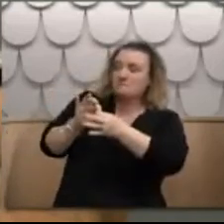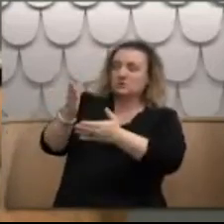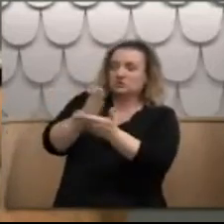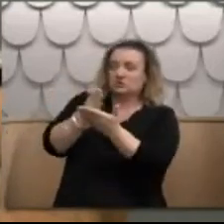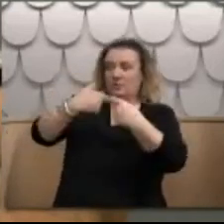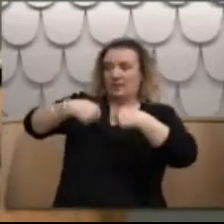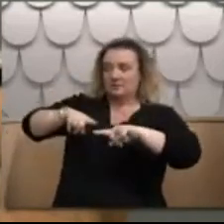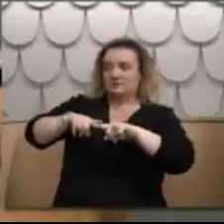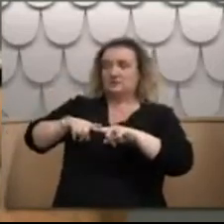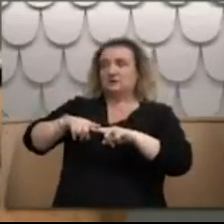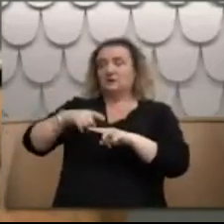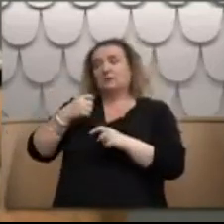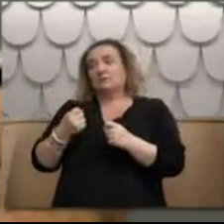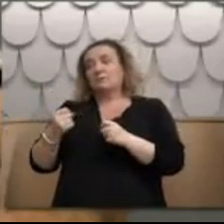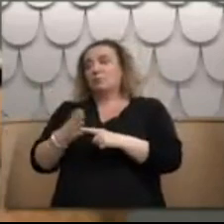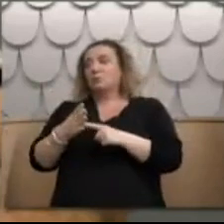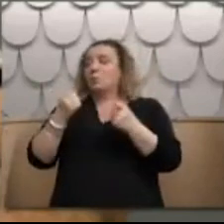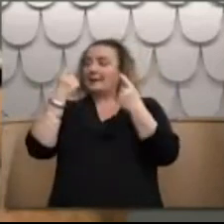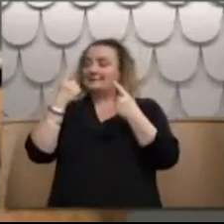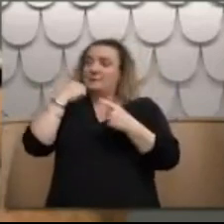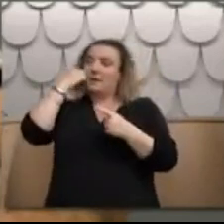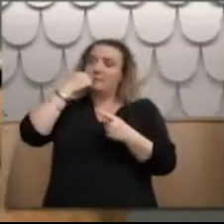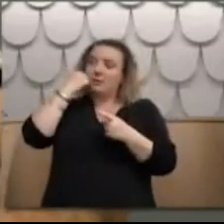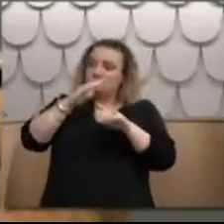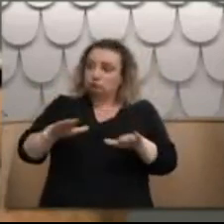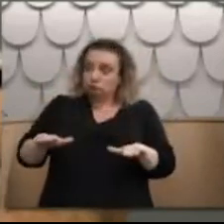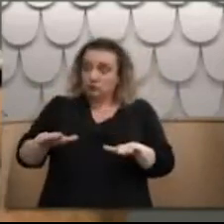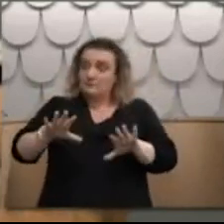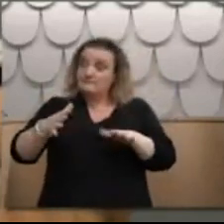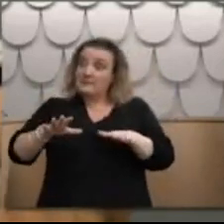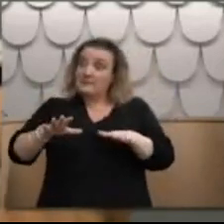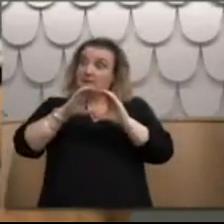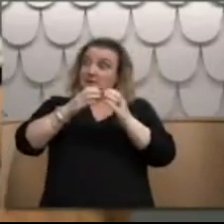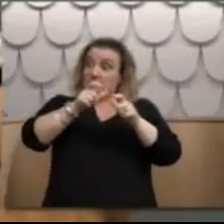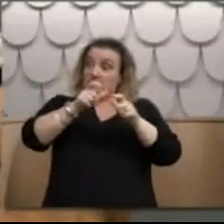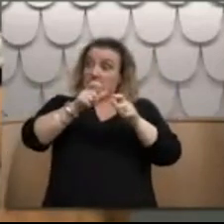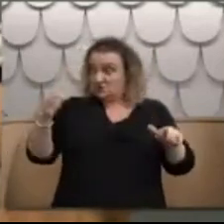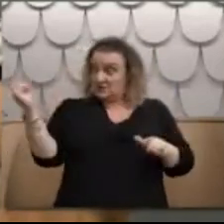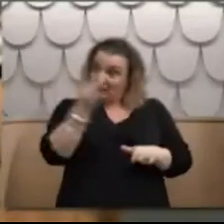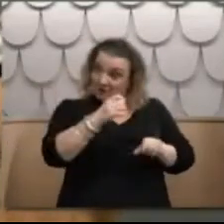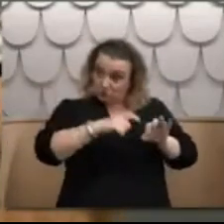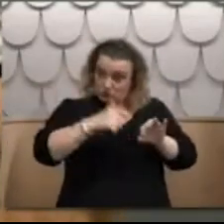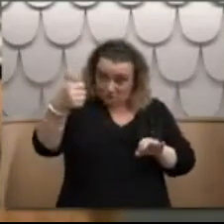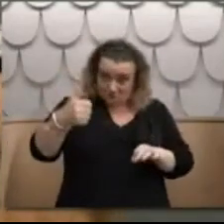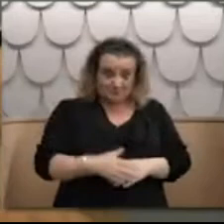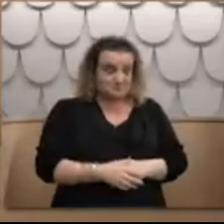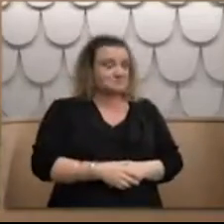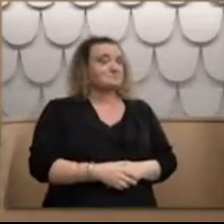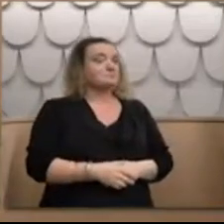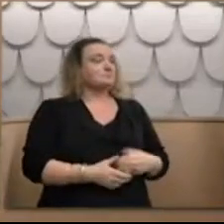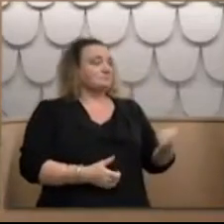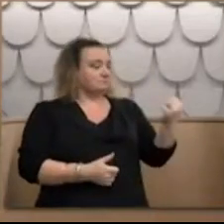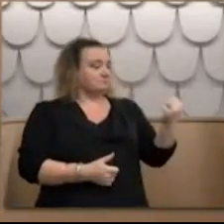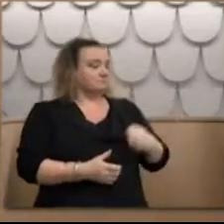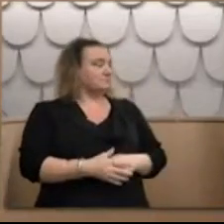very important for Māori tamariki. Yeah. Now, if you just wait there, our commissioners might have some pātai for you. Yeah.